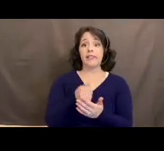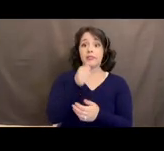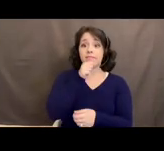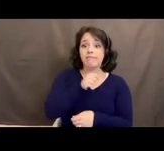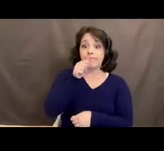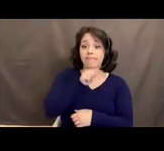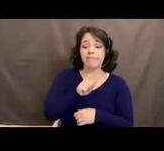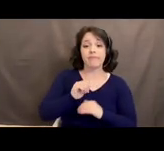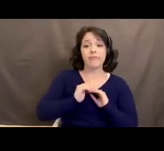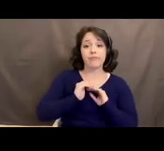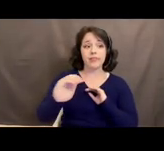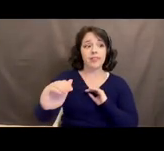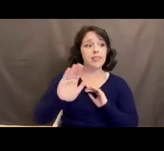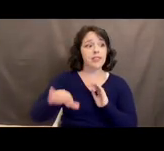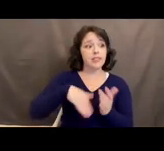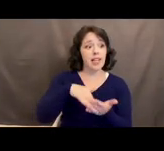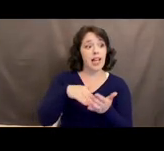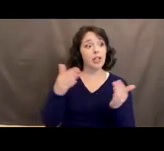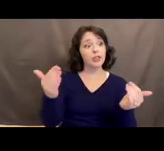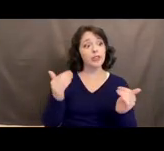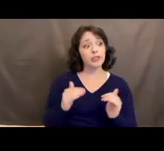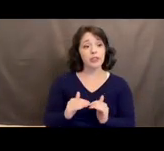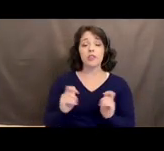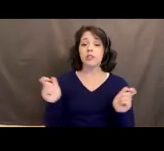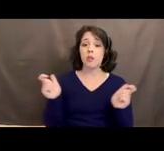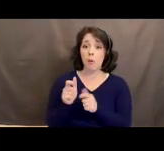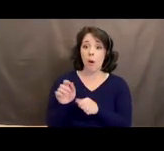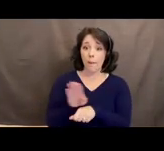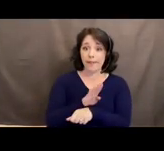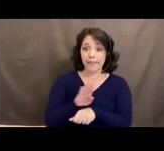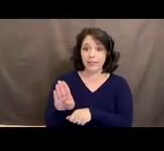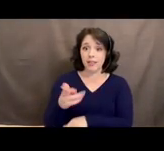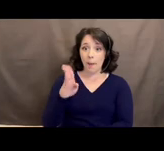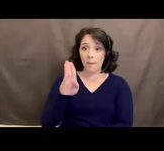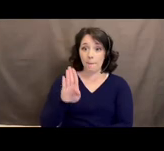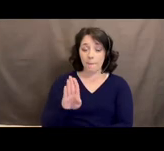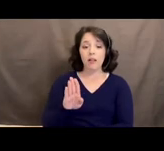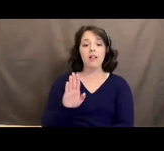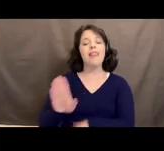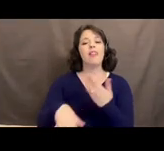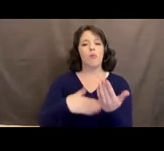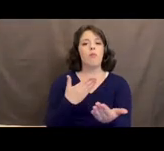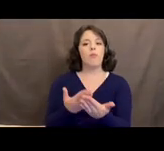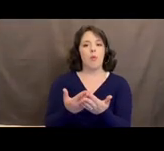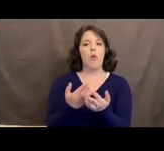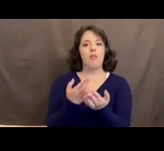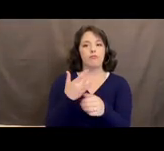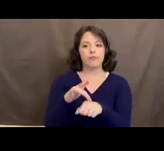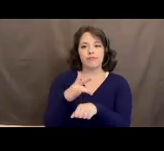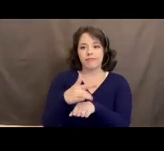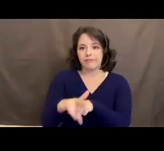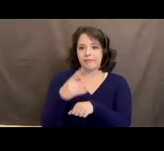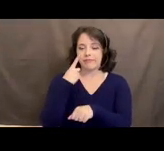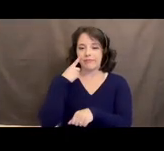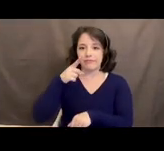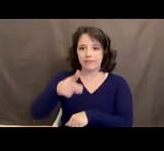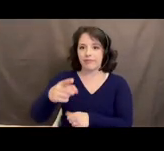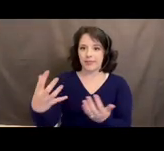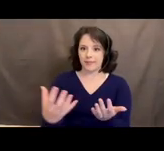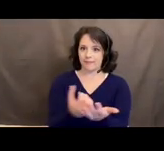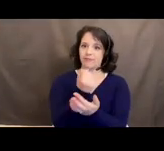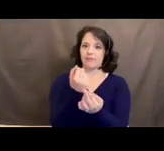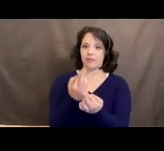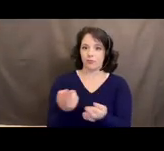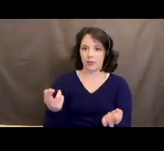interests, NDI has these resources available to help you. So I want to thank